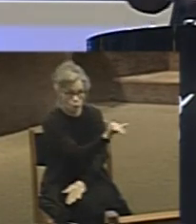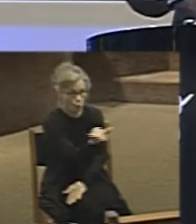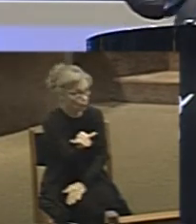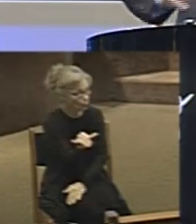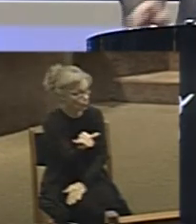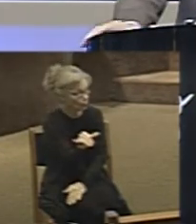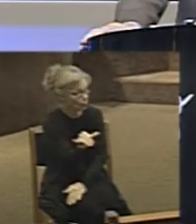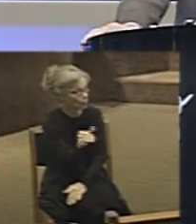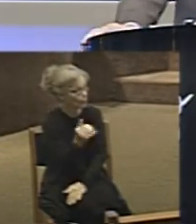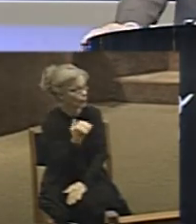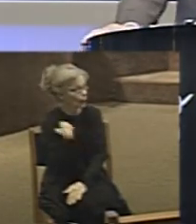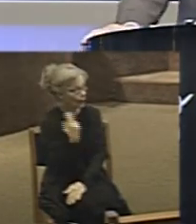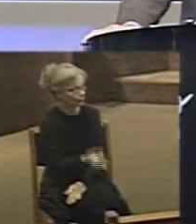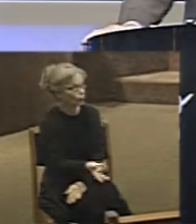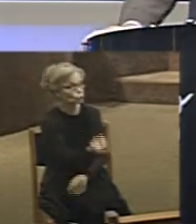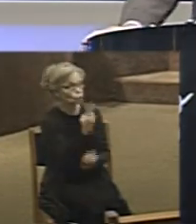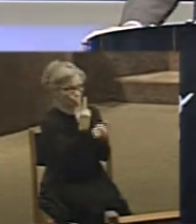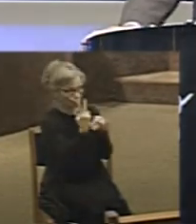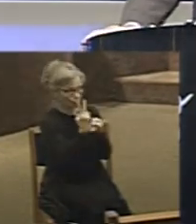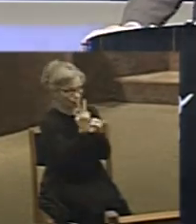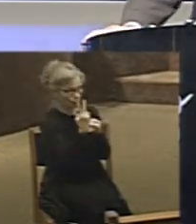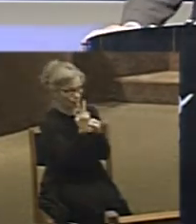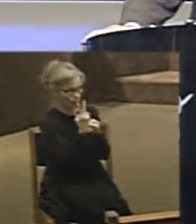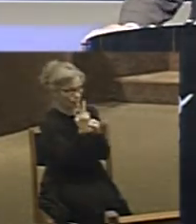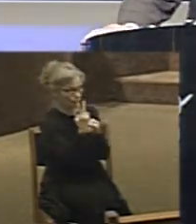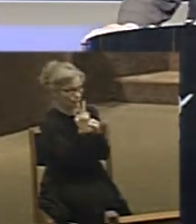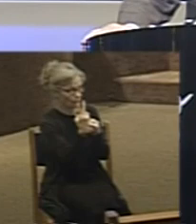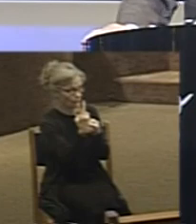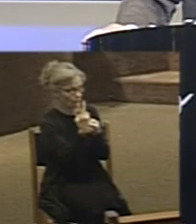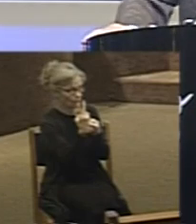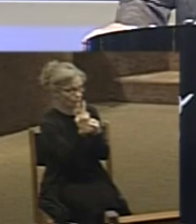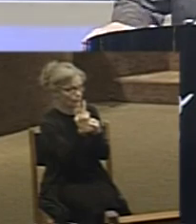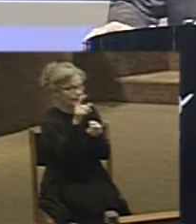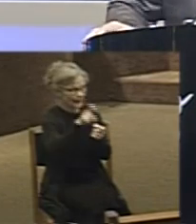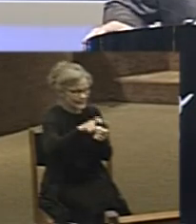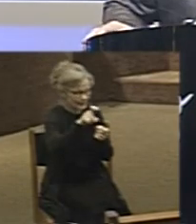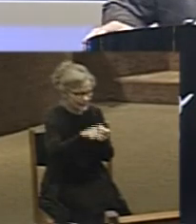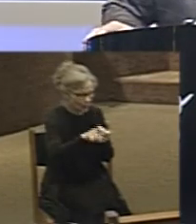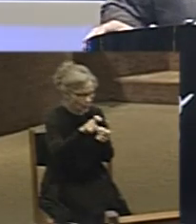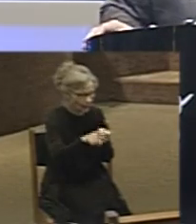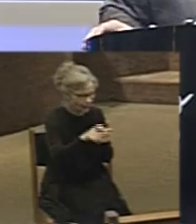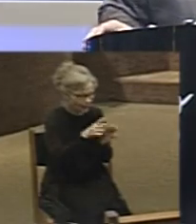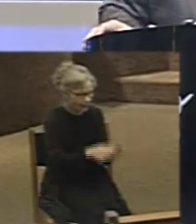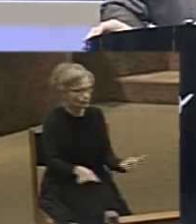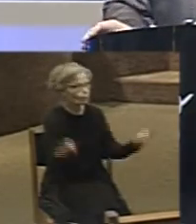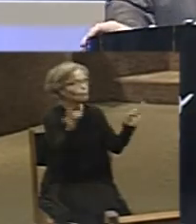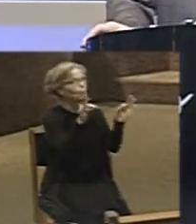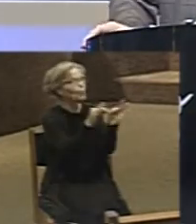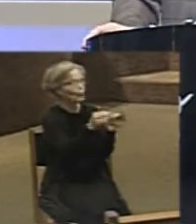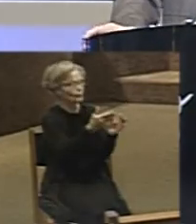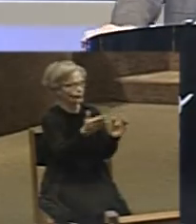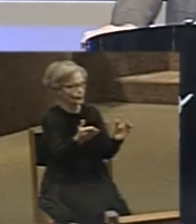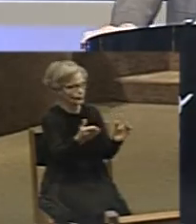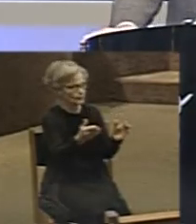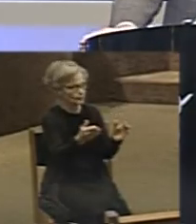There are two imperatives that have been burned unmistakably into